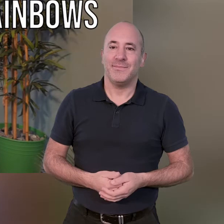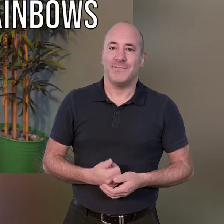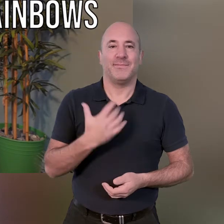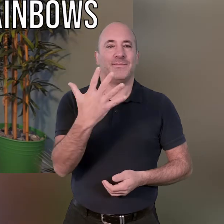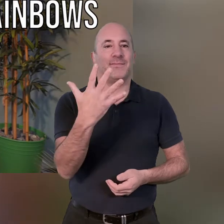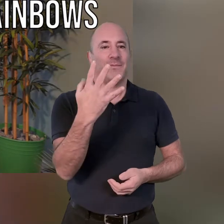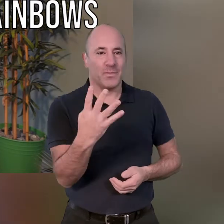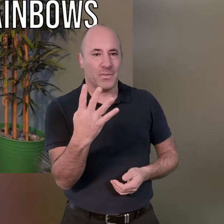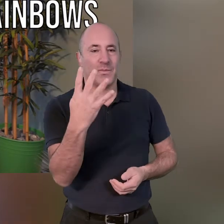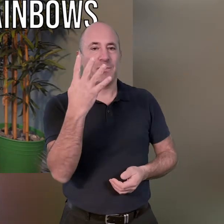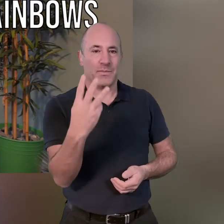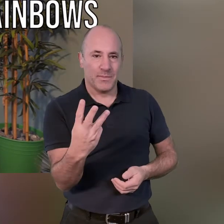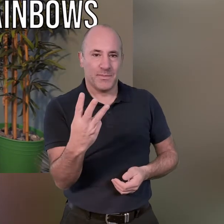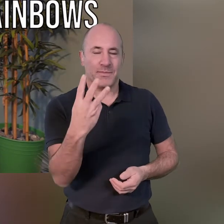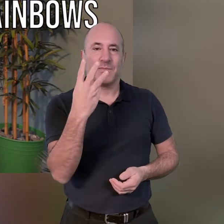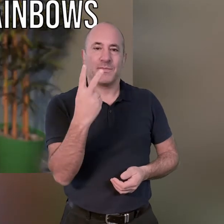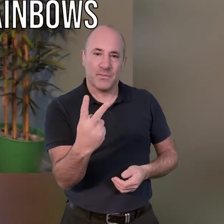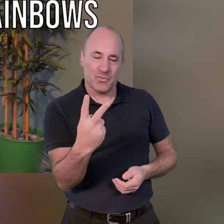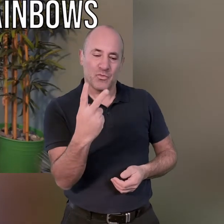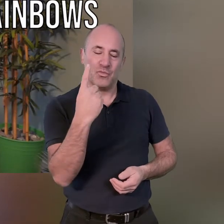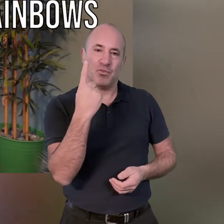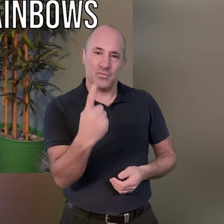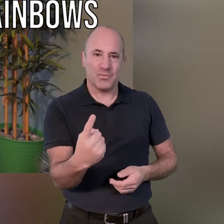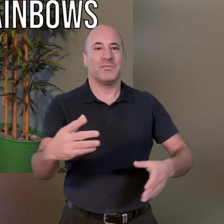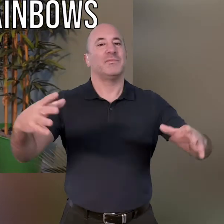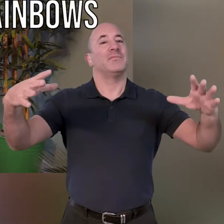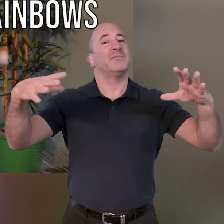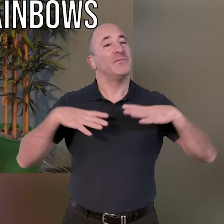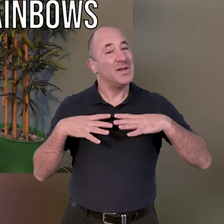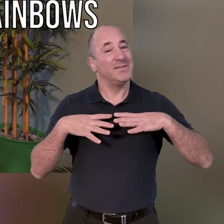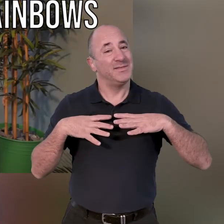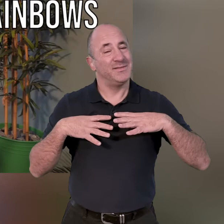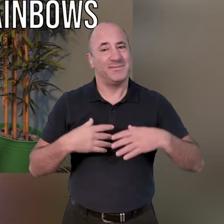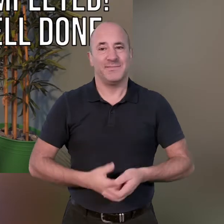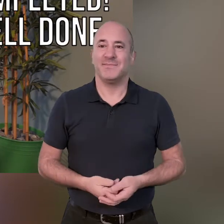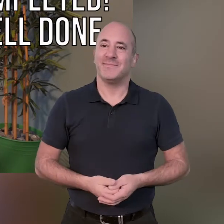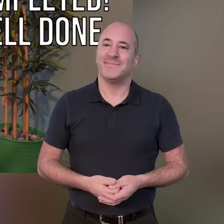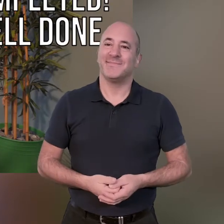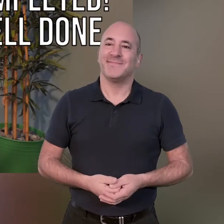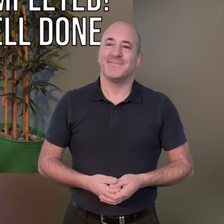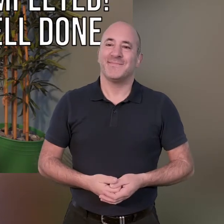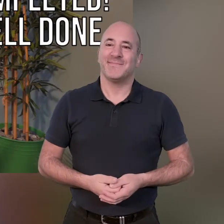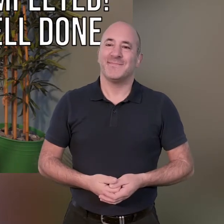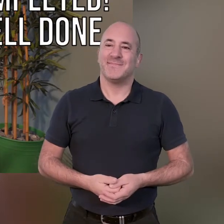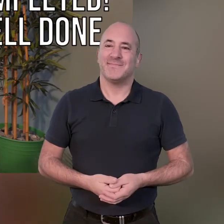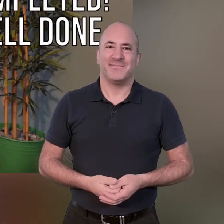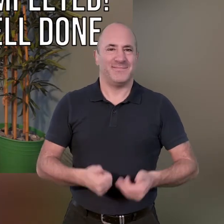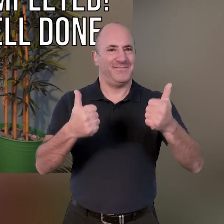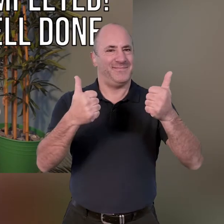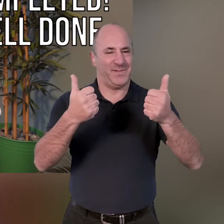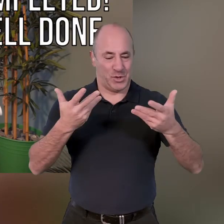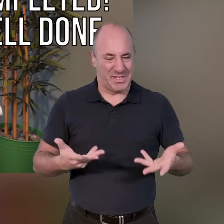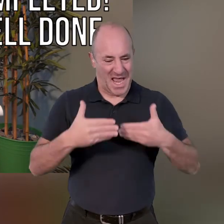5, 4, 3, 2, 1. Resting there, and that is it